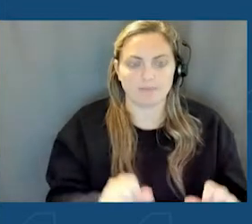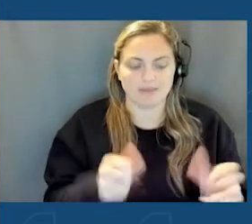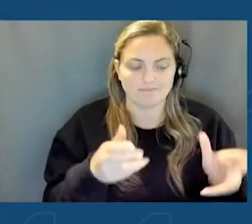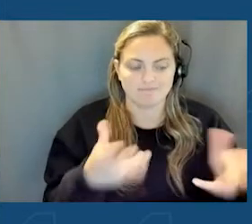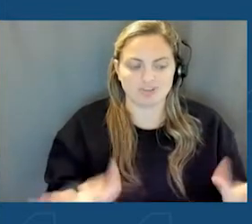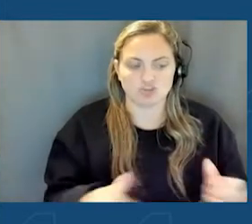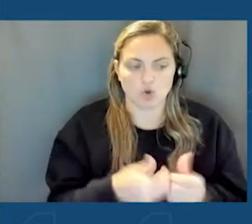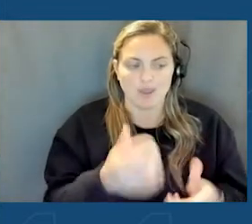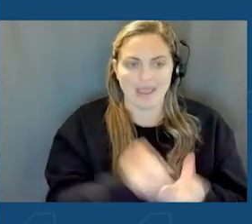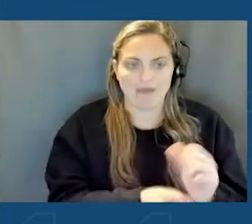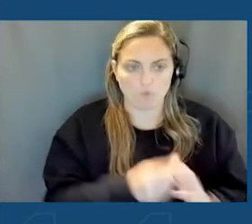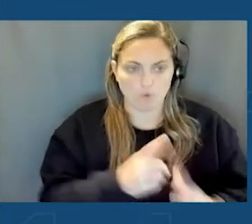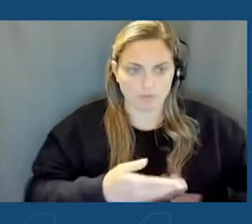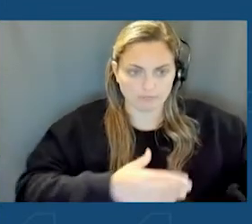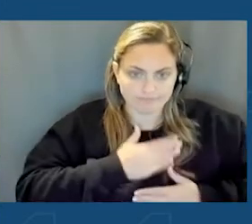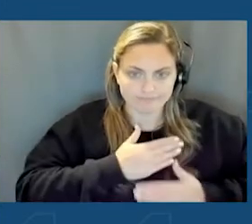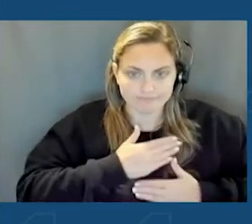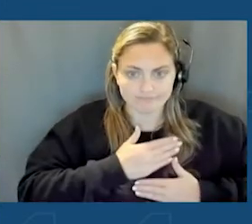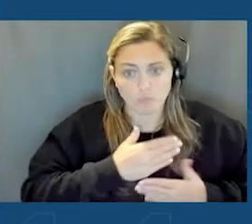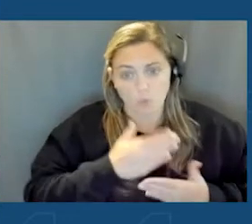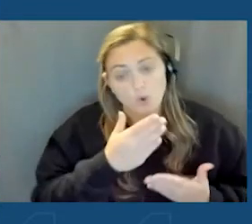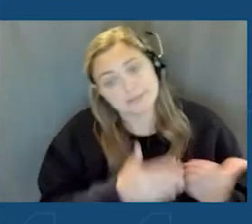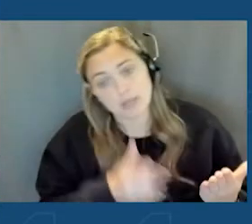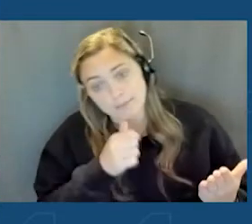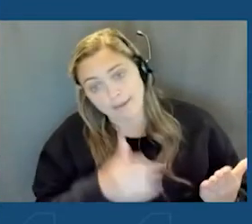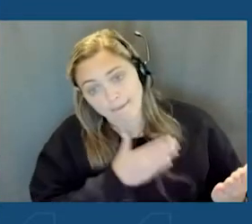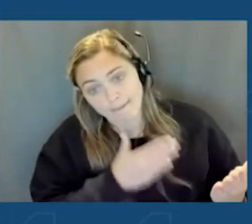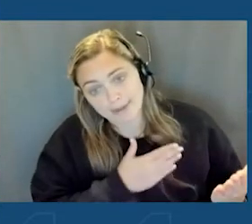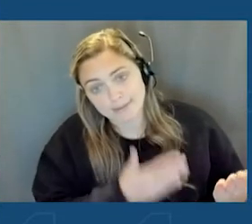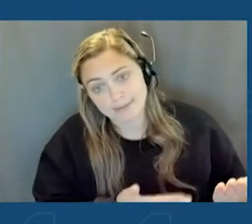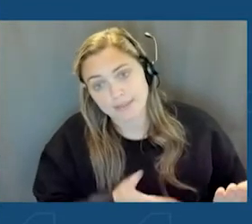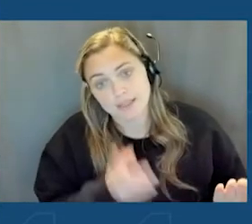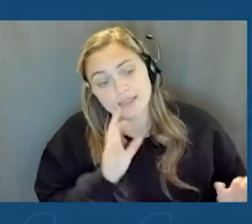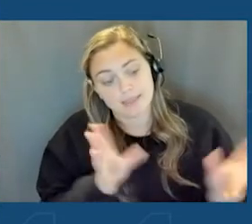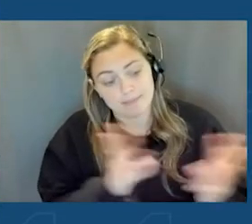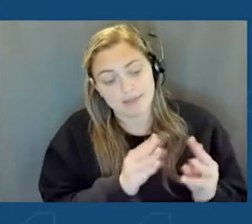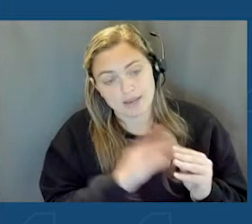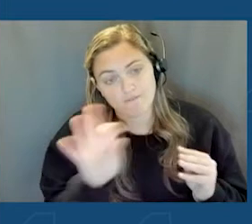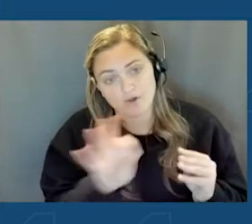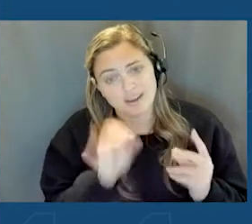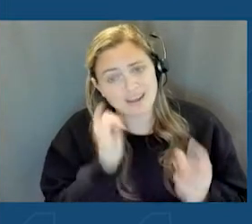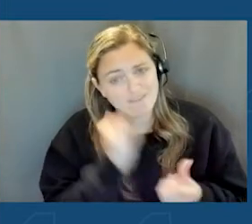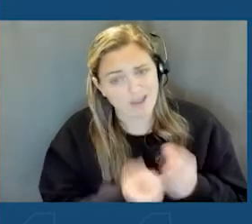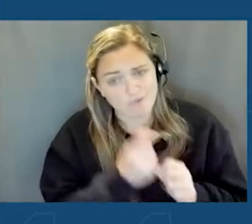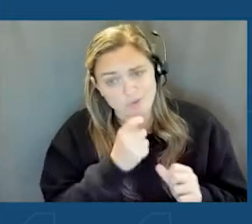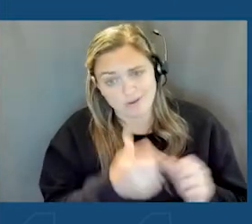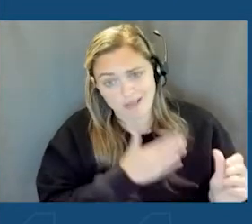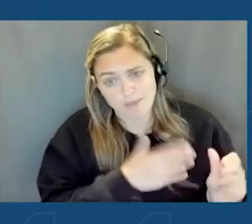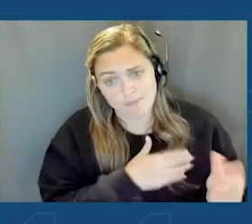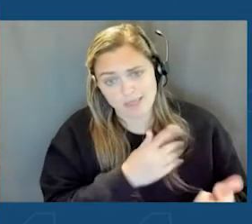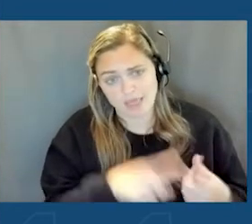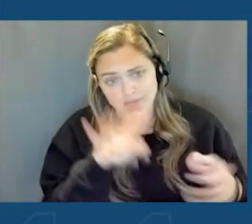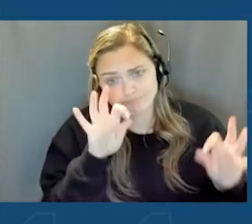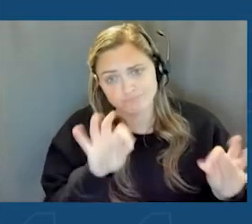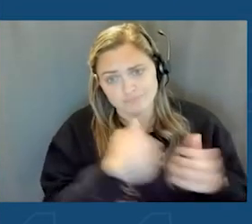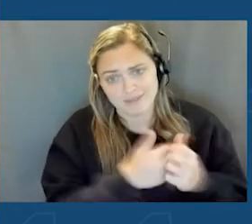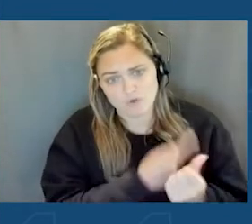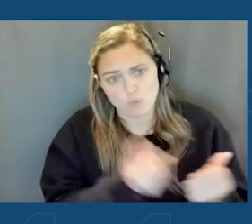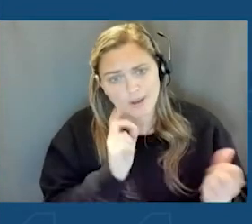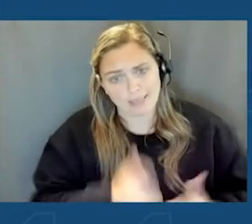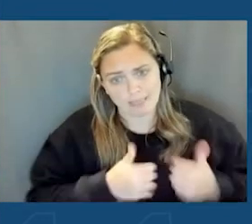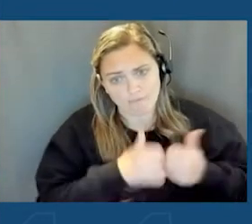can have some unhappiness with. Because like I said at the meeting on Friday, if everybody's unhappy, we got something that everybody can live with.